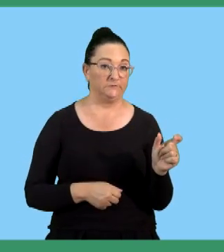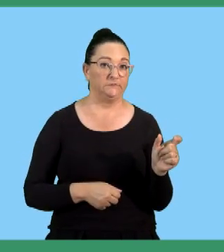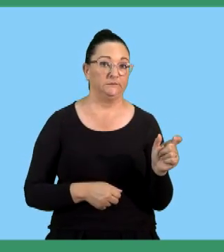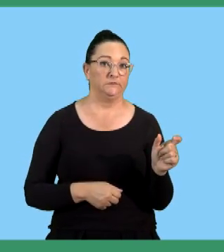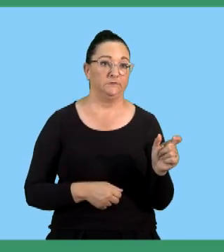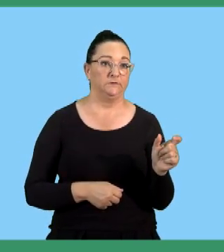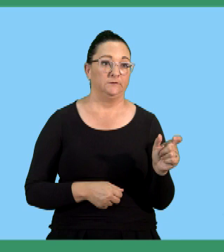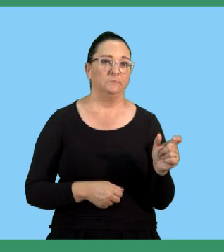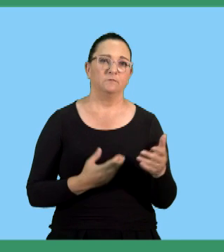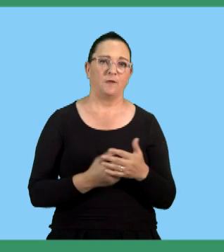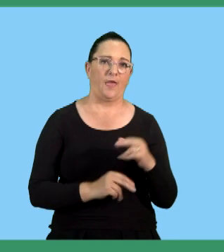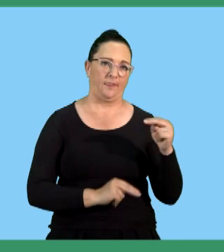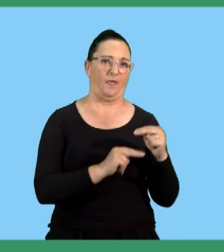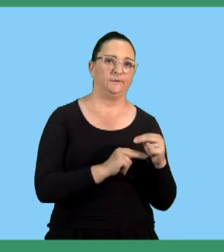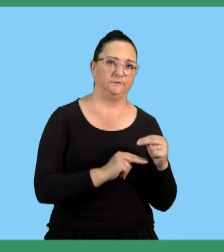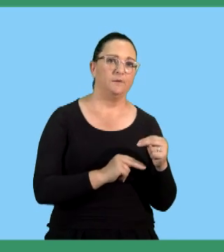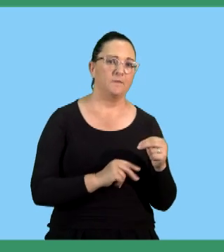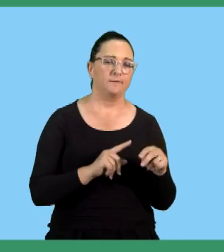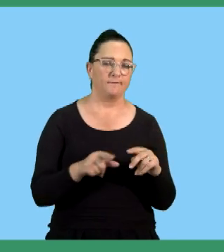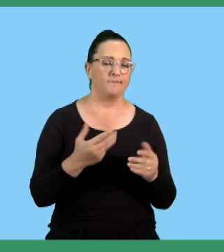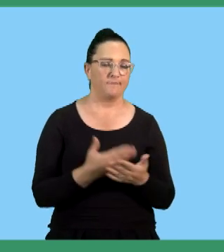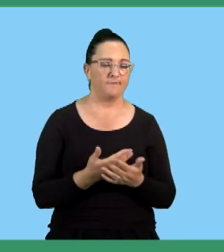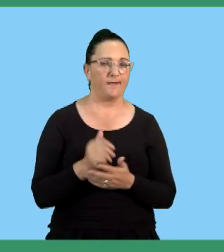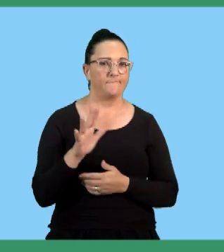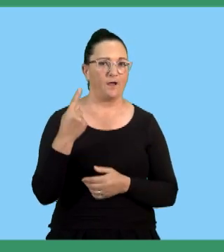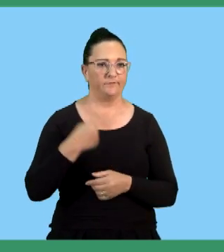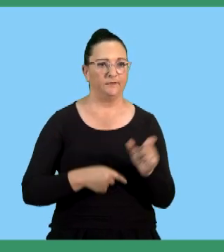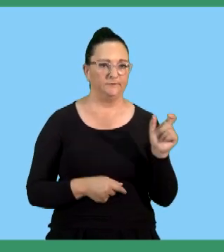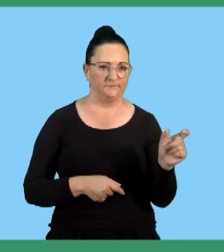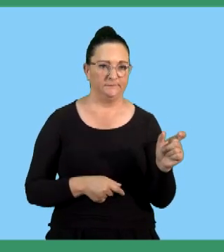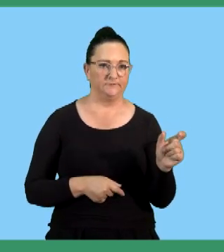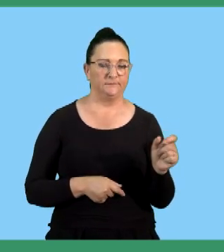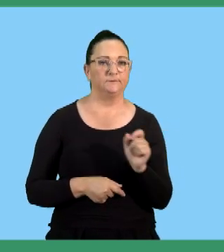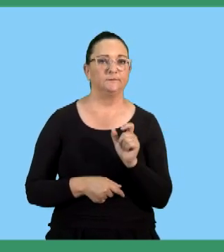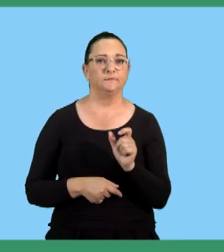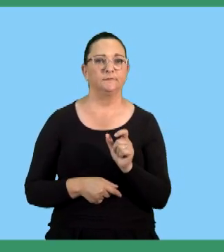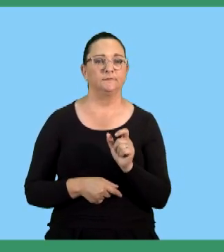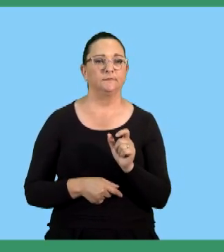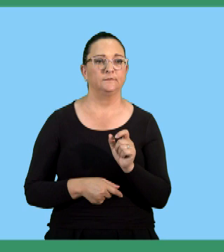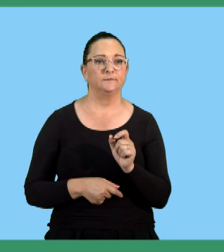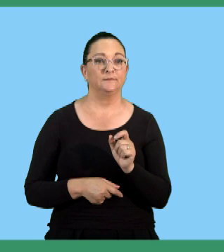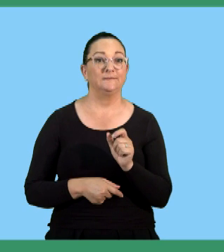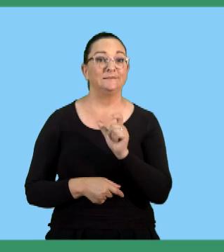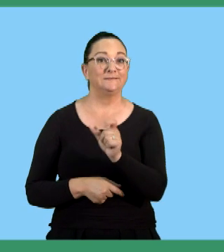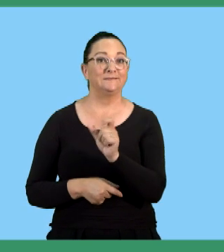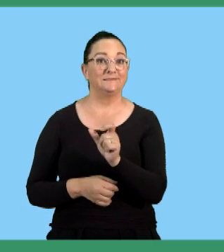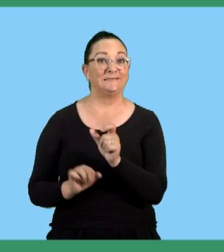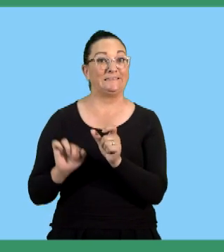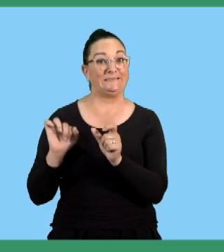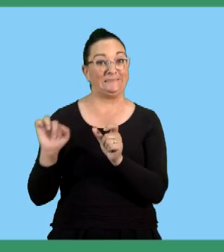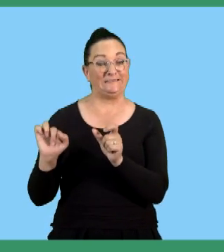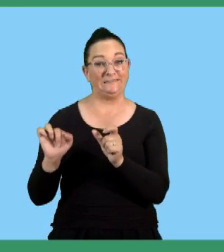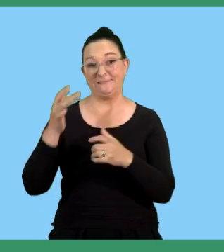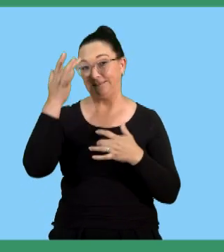have less than 5 days, but you were given 5 days off work to attend to his sick mother, not